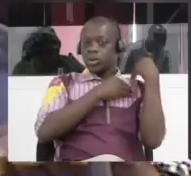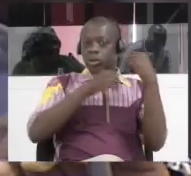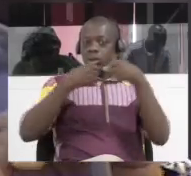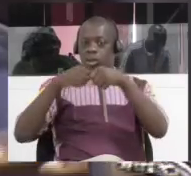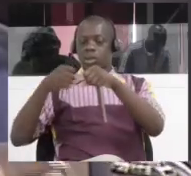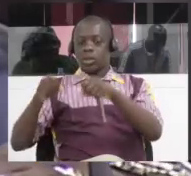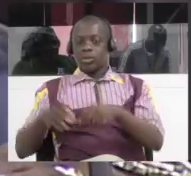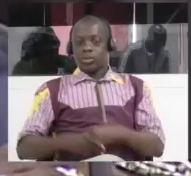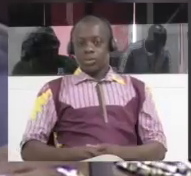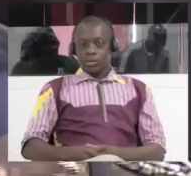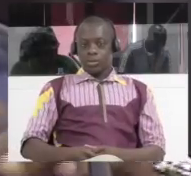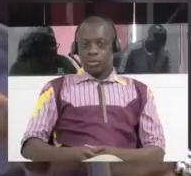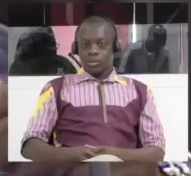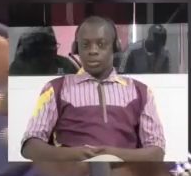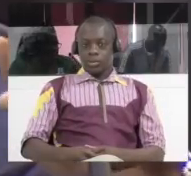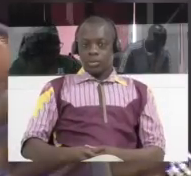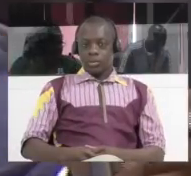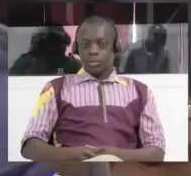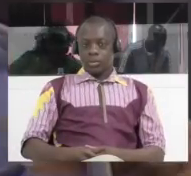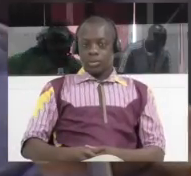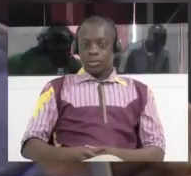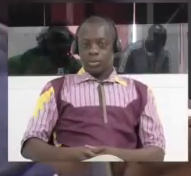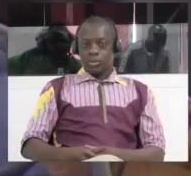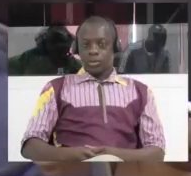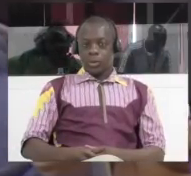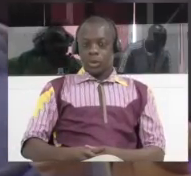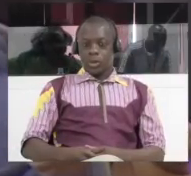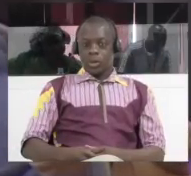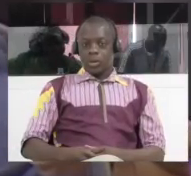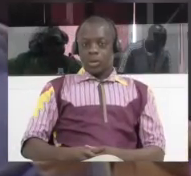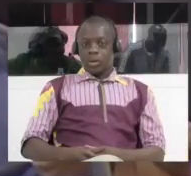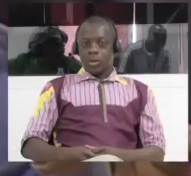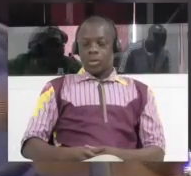During that exercise, did you sense any form of